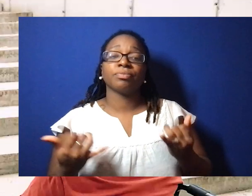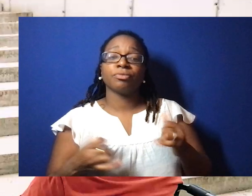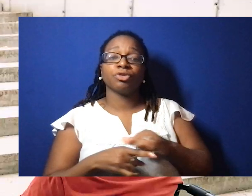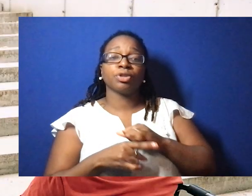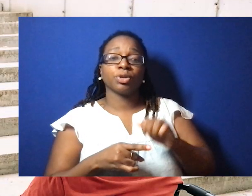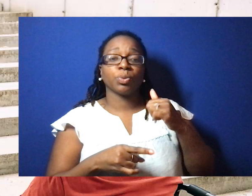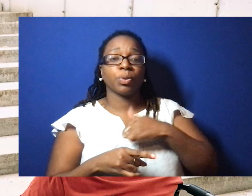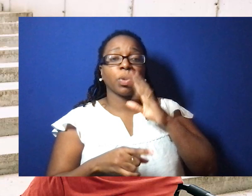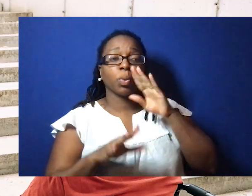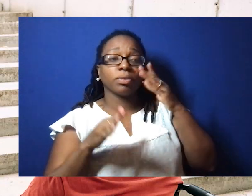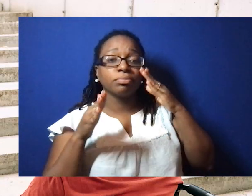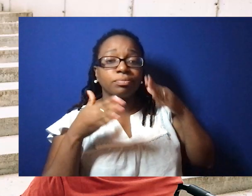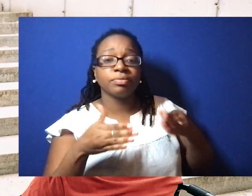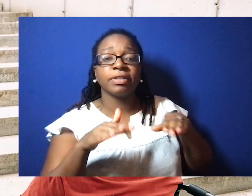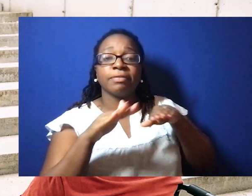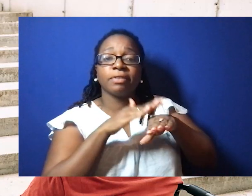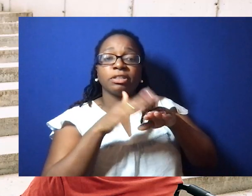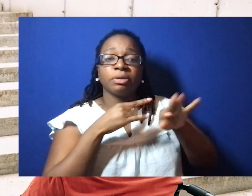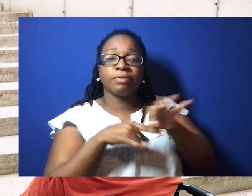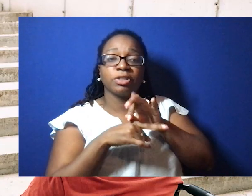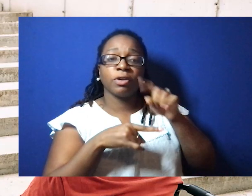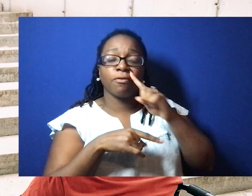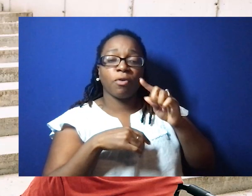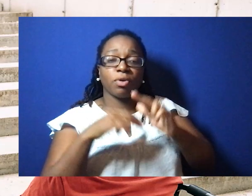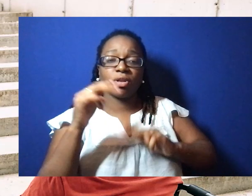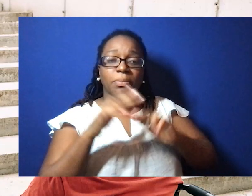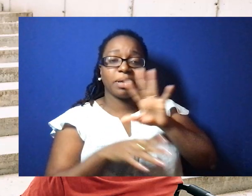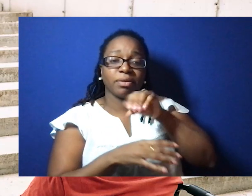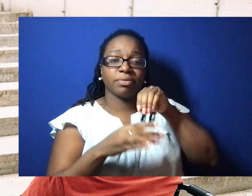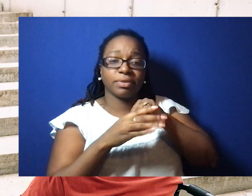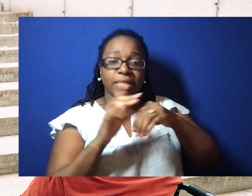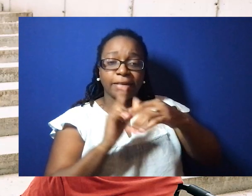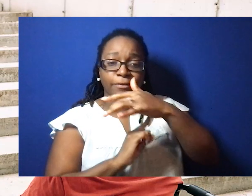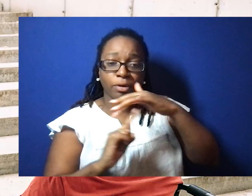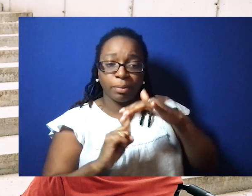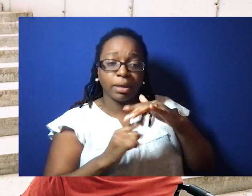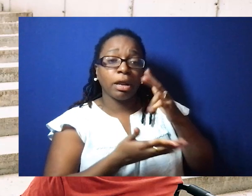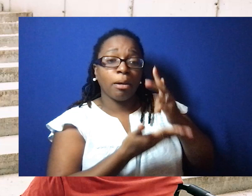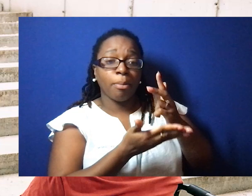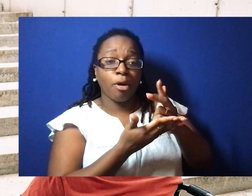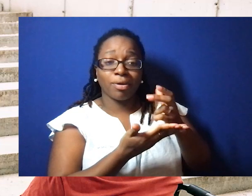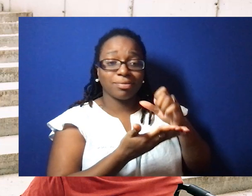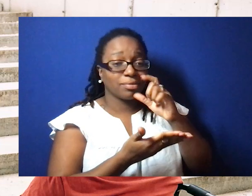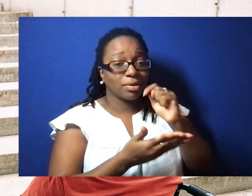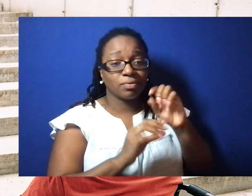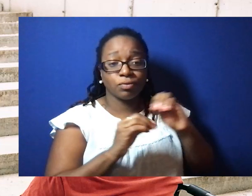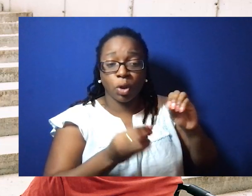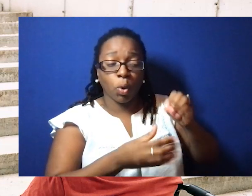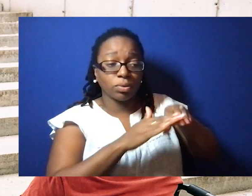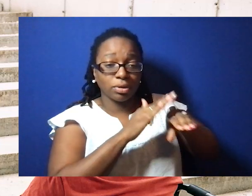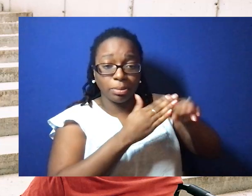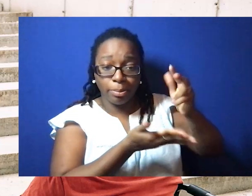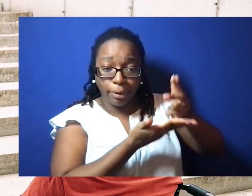In this training, we are going to look at accessible features of the built environment, from parking lots with no accessible parking